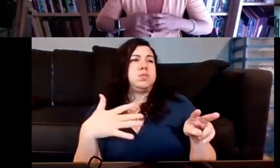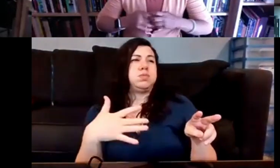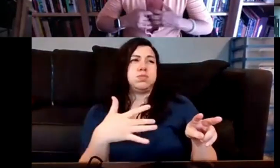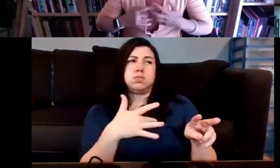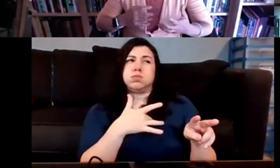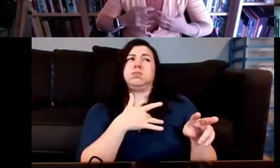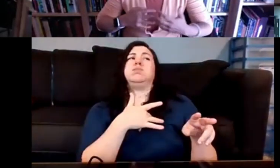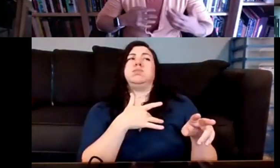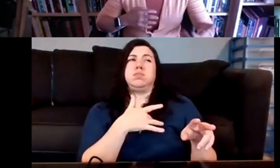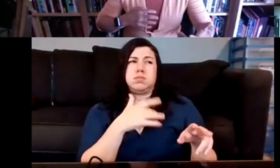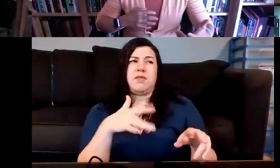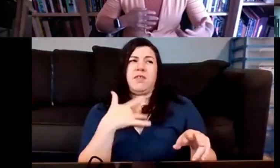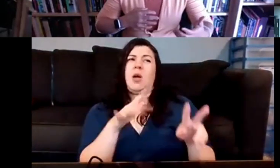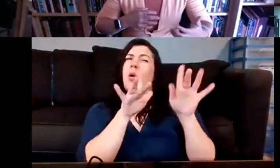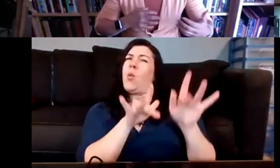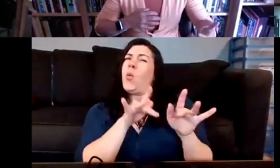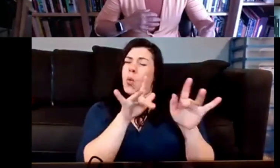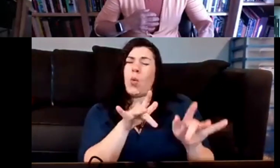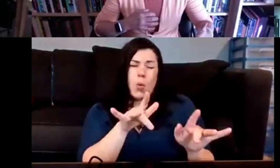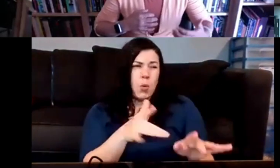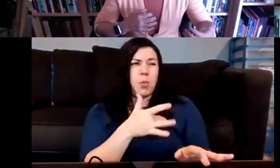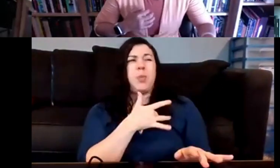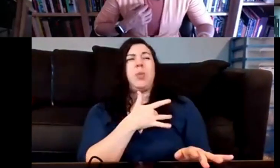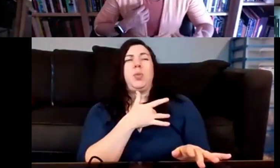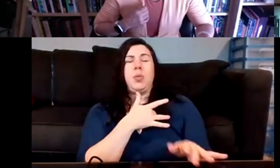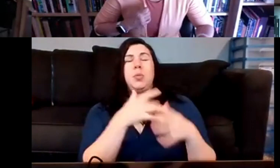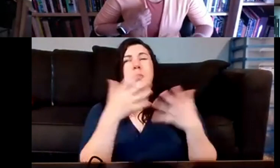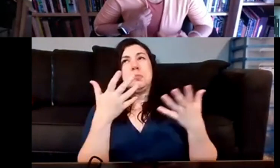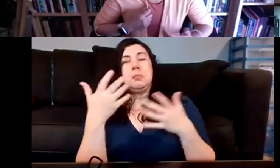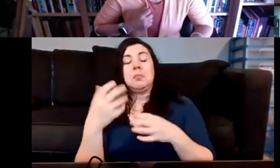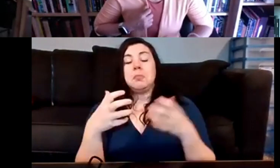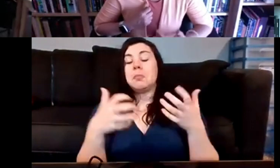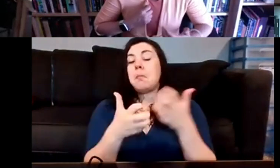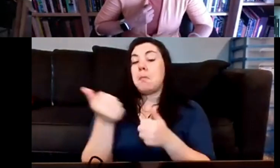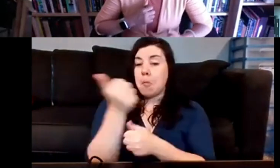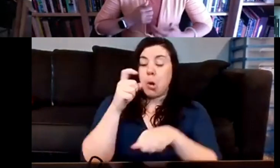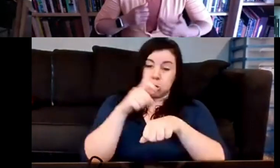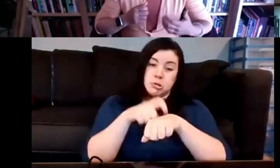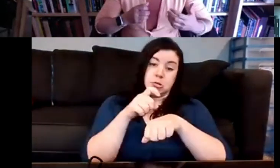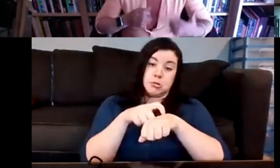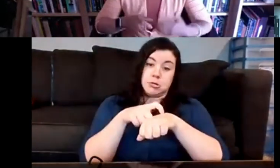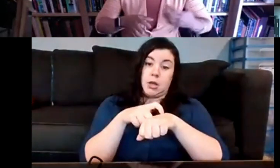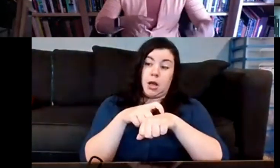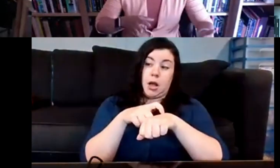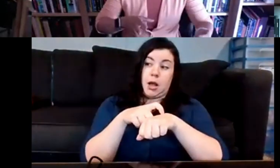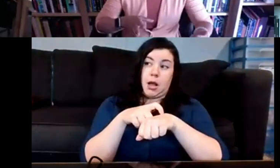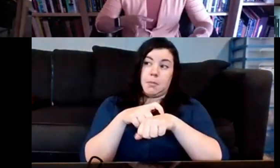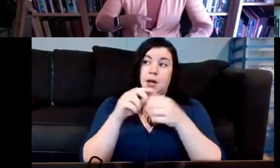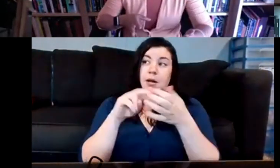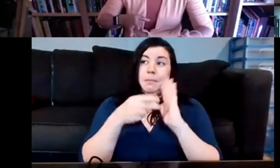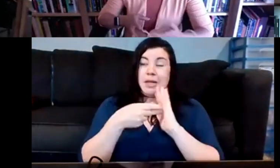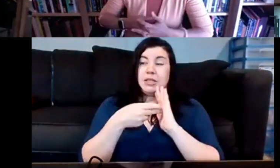common empathetic reaction. And a lot of times empathy allows them to imagine that they've done the hard work